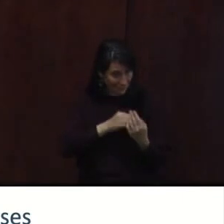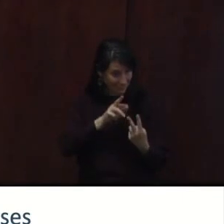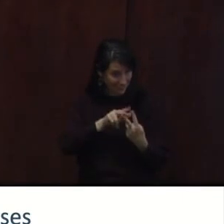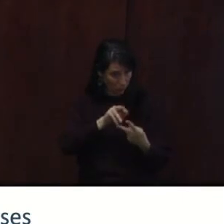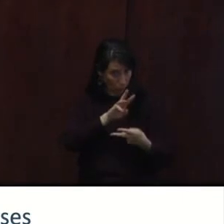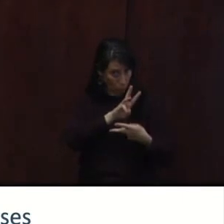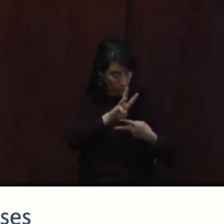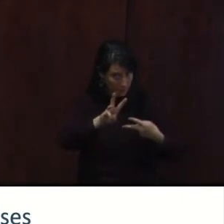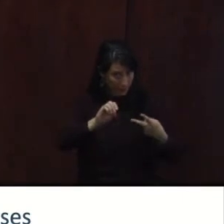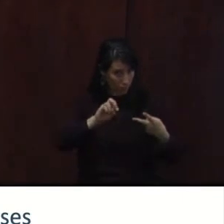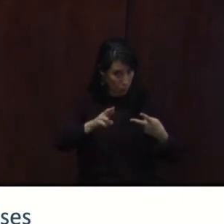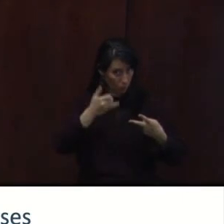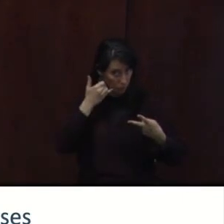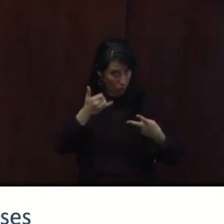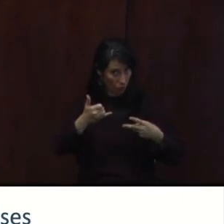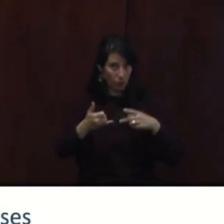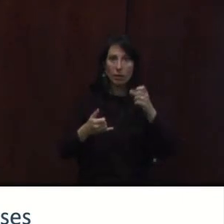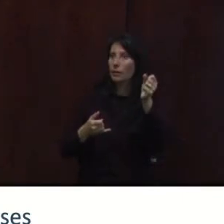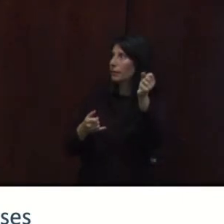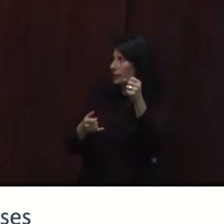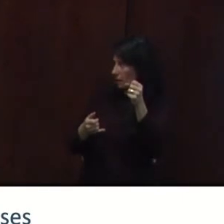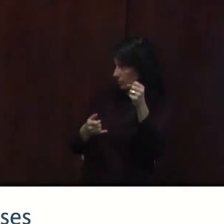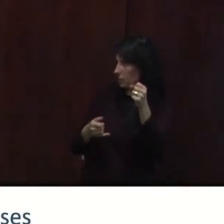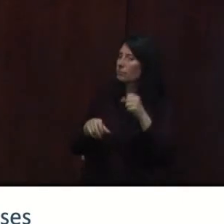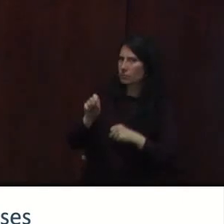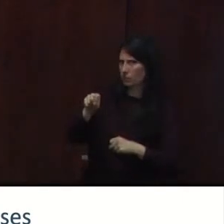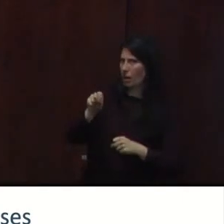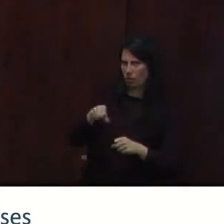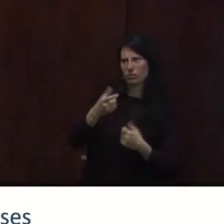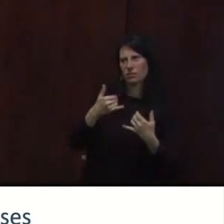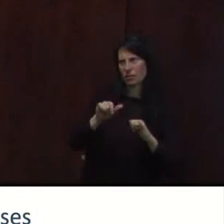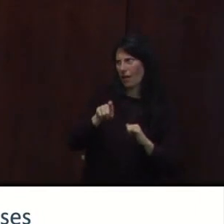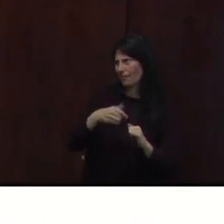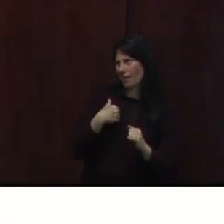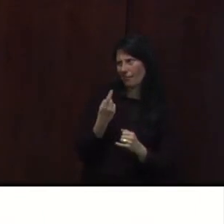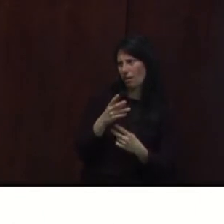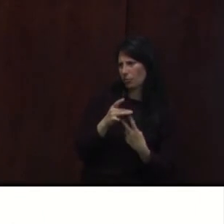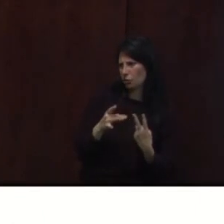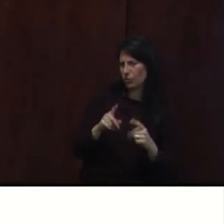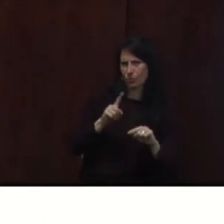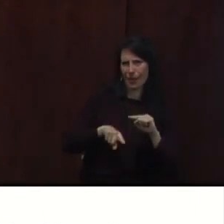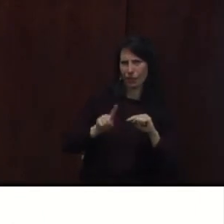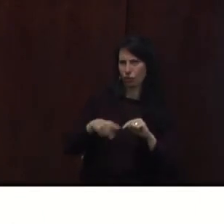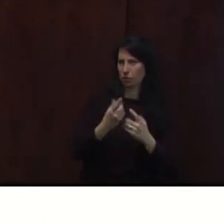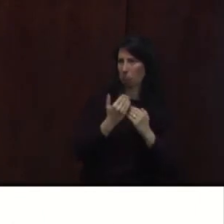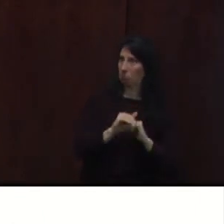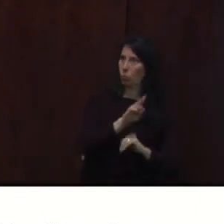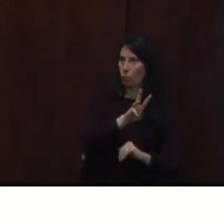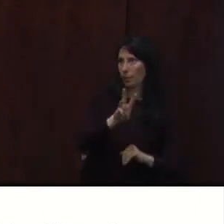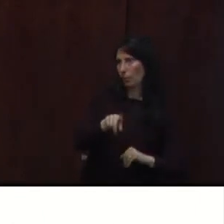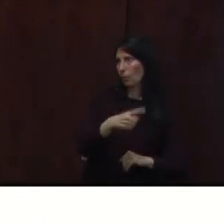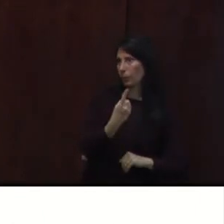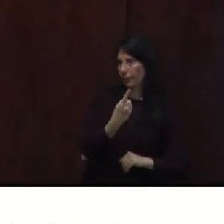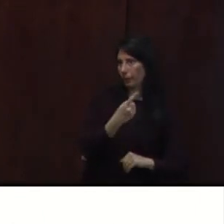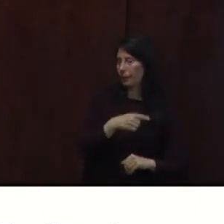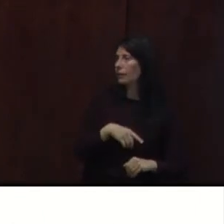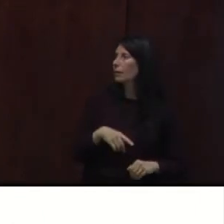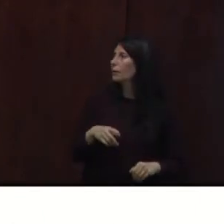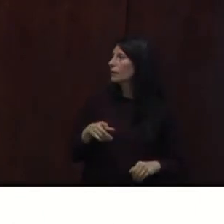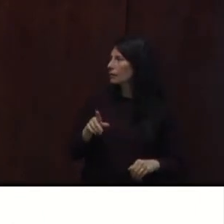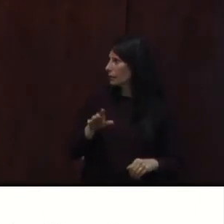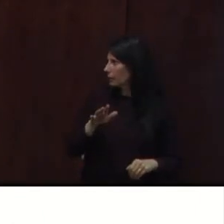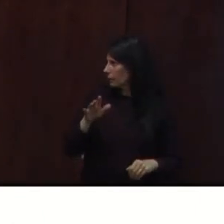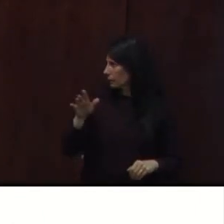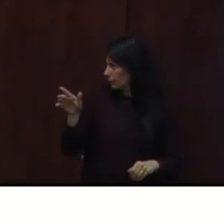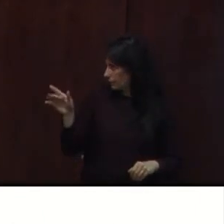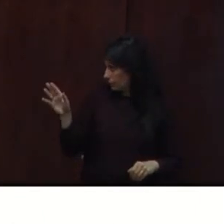Correct. Okay. We still needed both options Sure. for folks. Yeah, makes sense. And will the phones be answered 8 to 5?